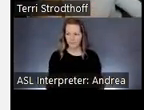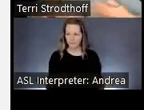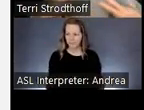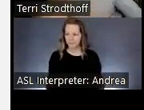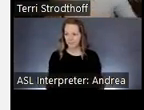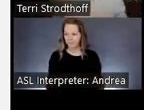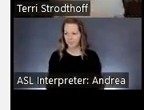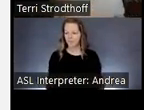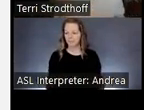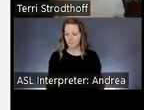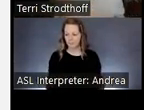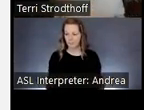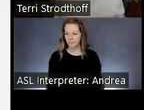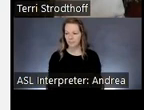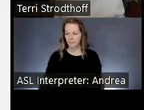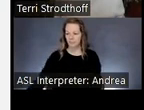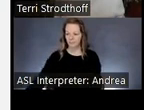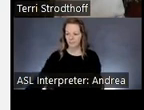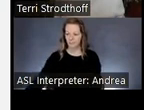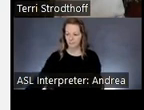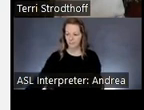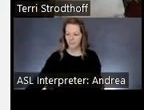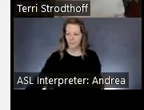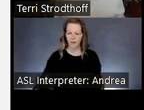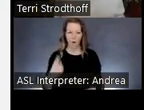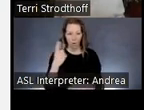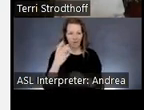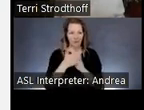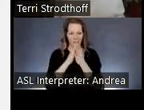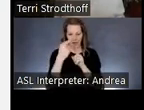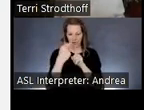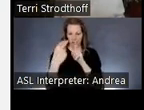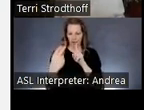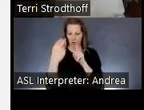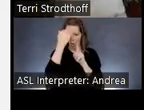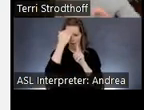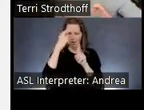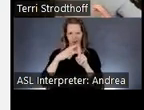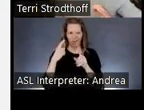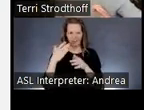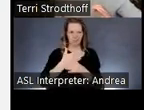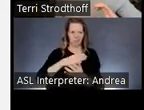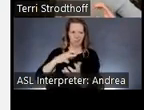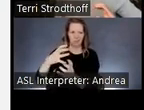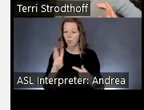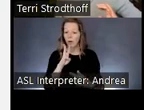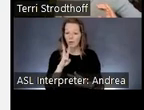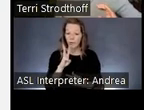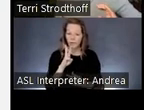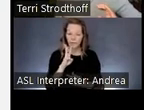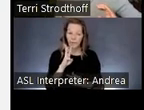uncovering, gaining awareness of our belief system, and then disrupting that. Water, our next lens that we focus on, is on the